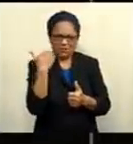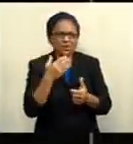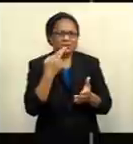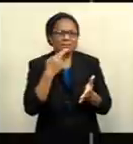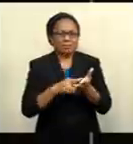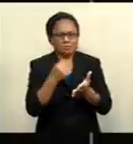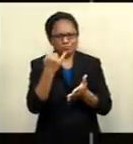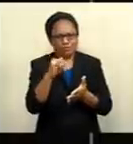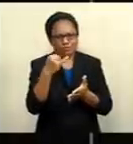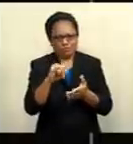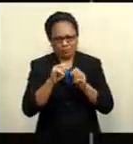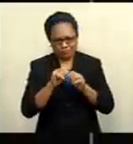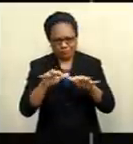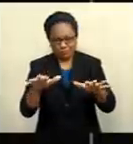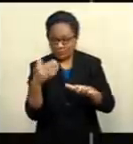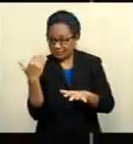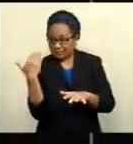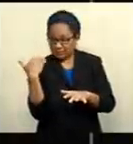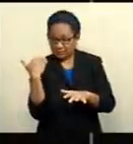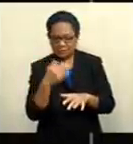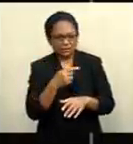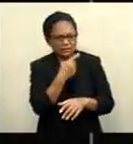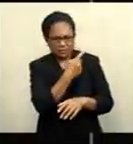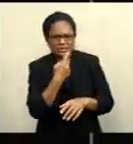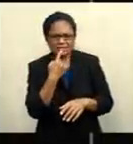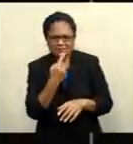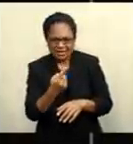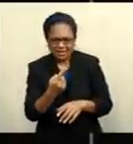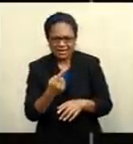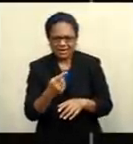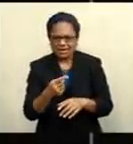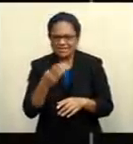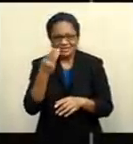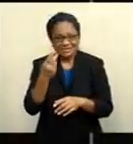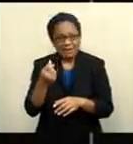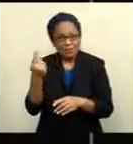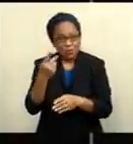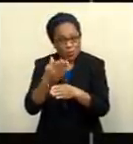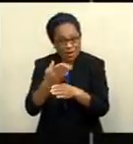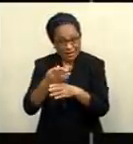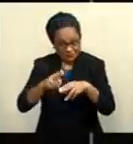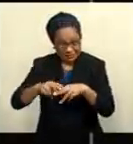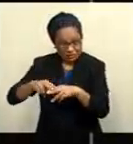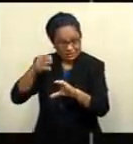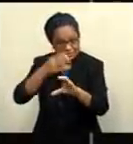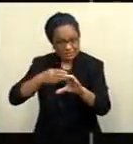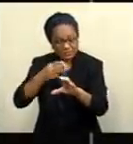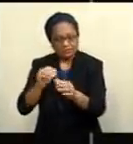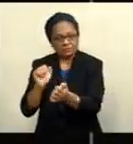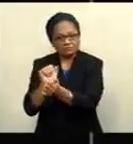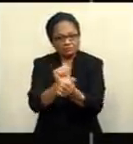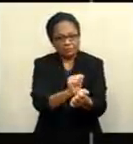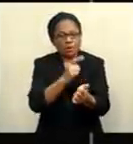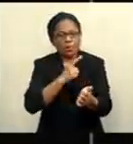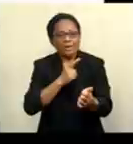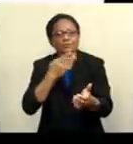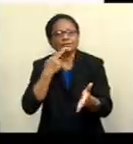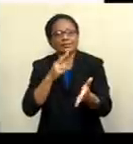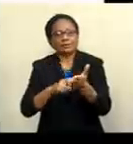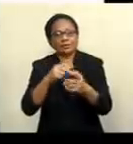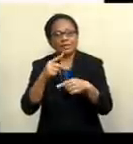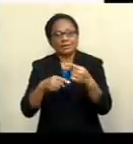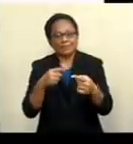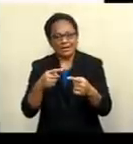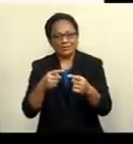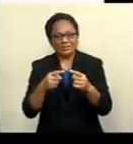post, he claimed that Fijian journalists had been arrested for reporting on the Itauke Land Trust Bill.